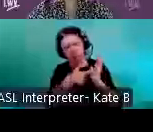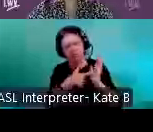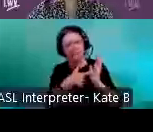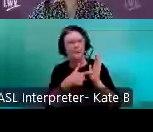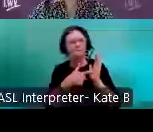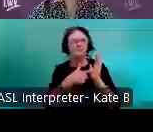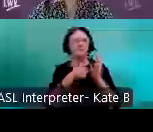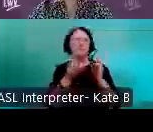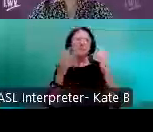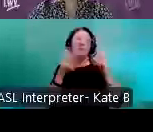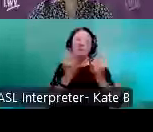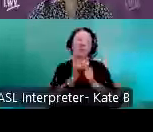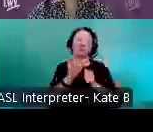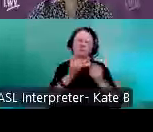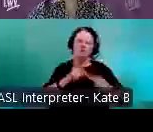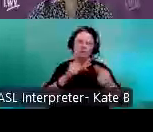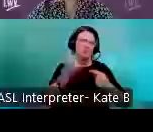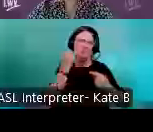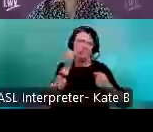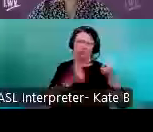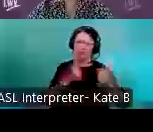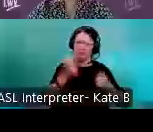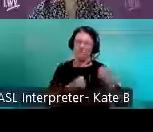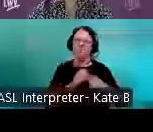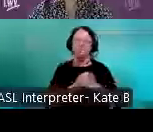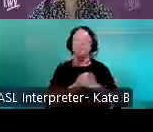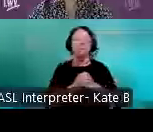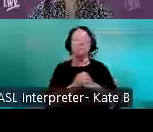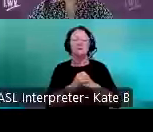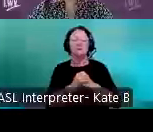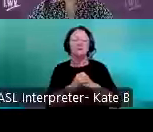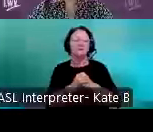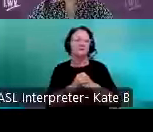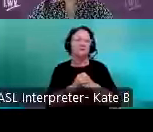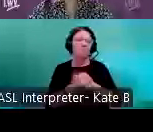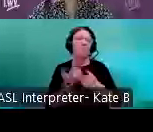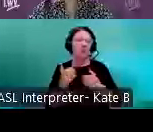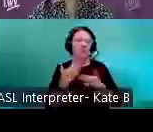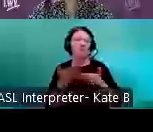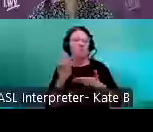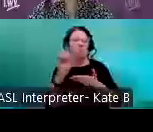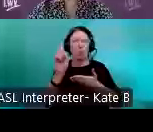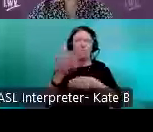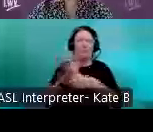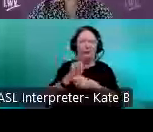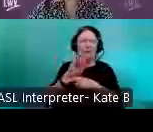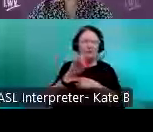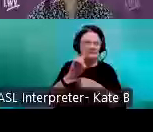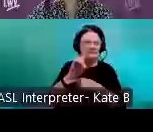for a lot of people with disabilities who are non-drivers. So we wanted you to at least have resources if this is an